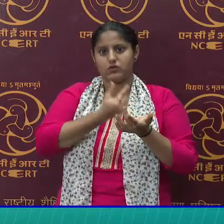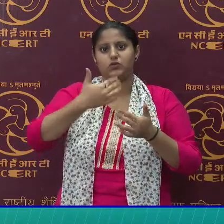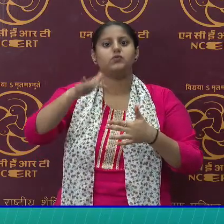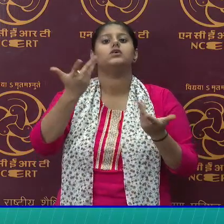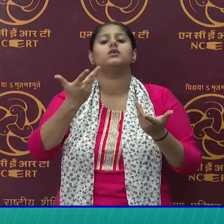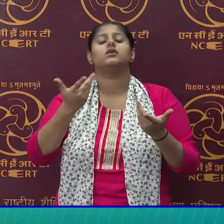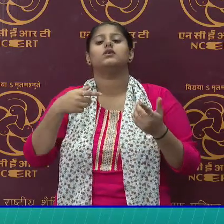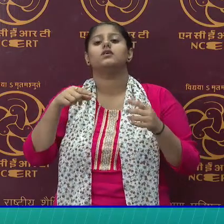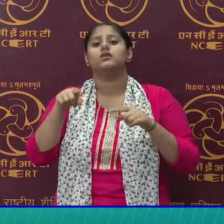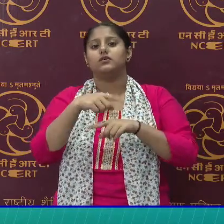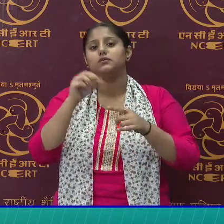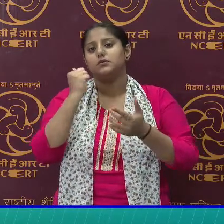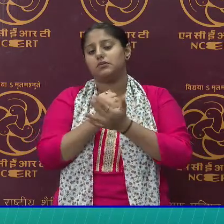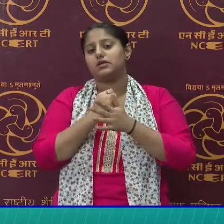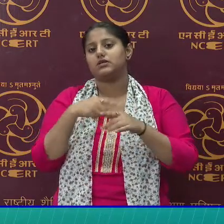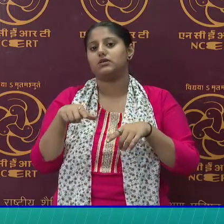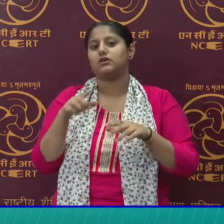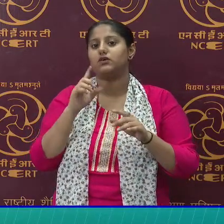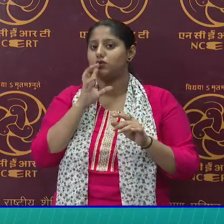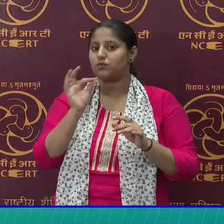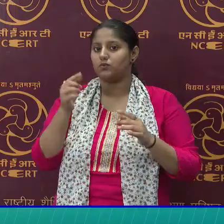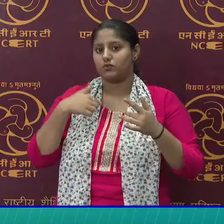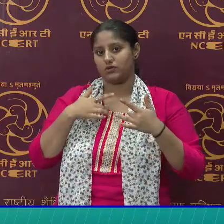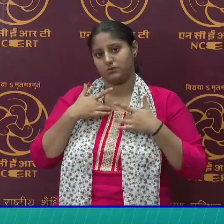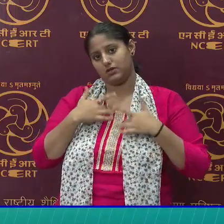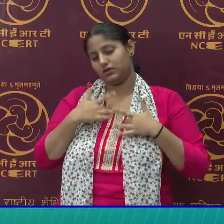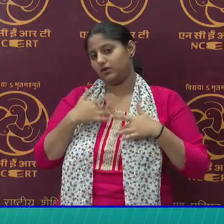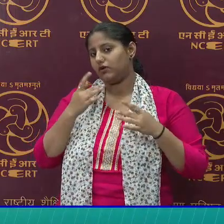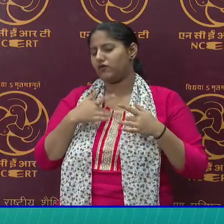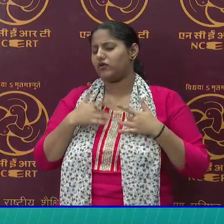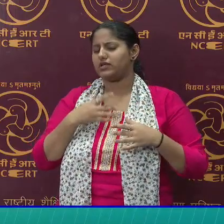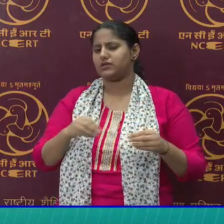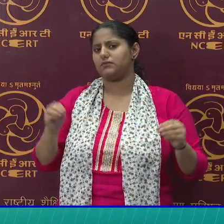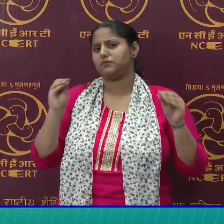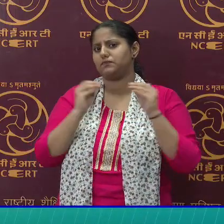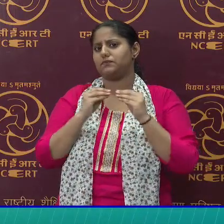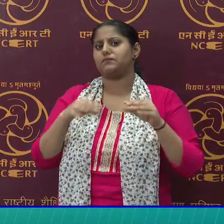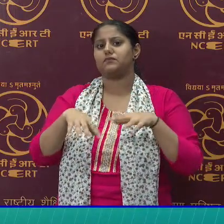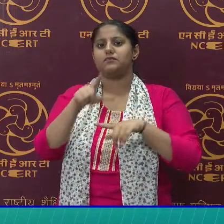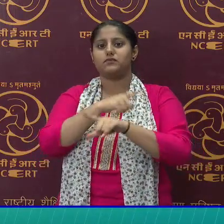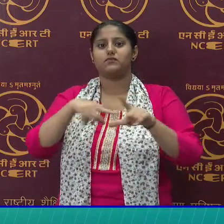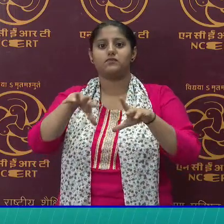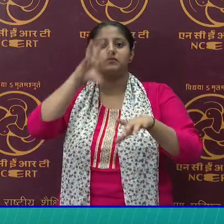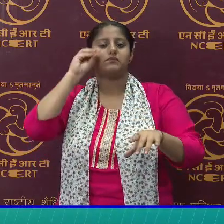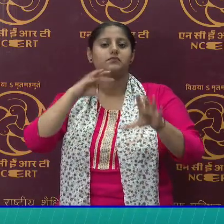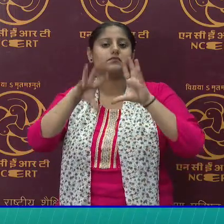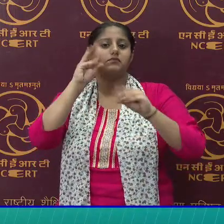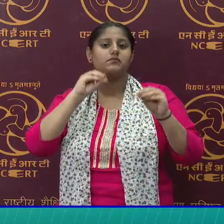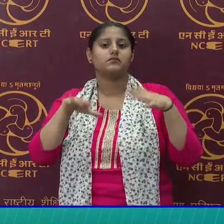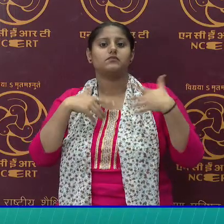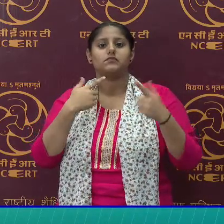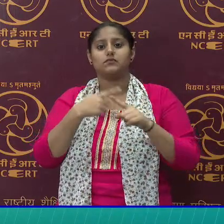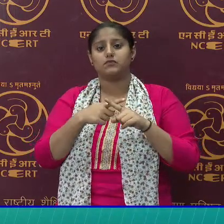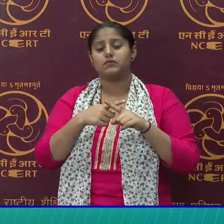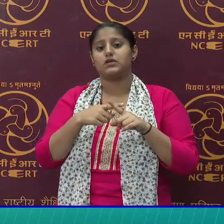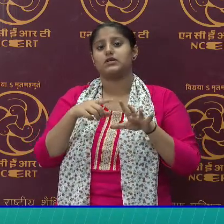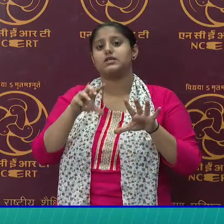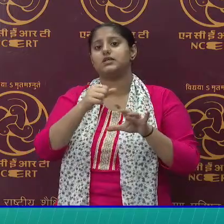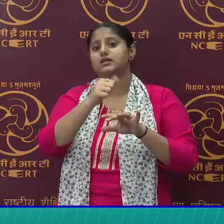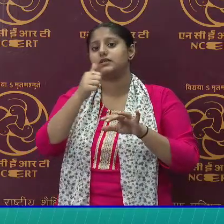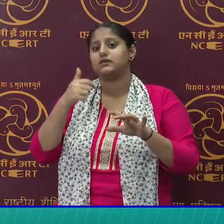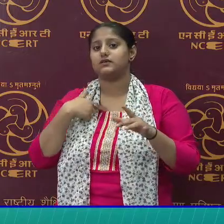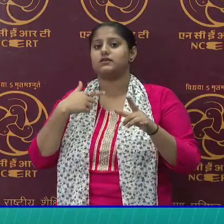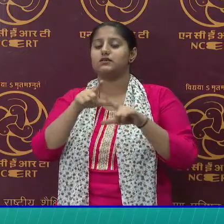to do and all that. So it's a very interesting approach of learning language along with learning other